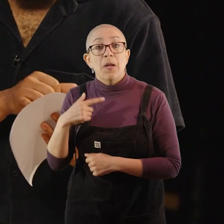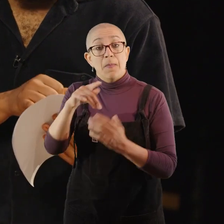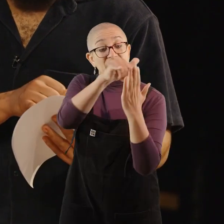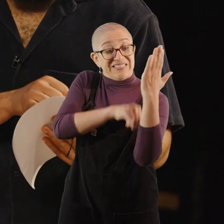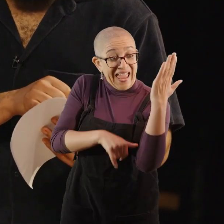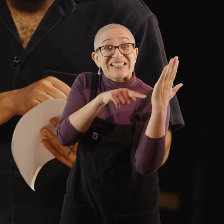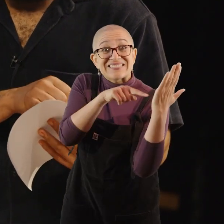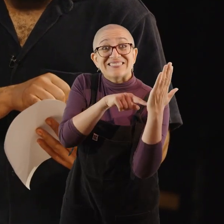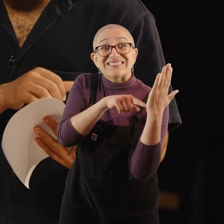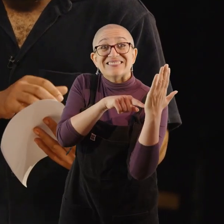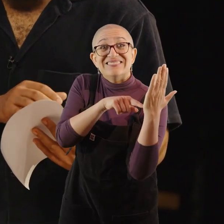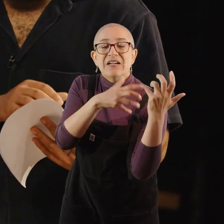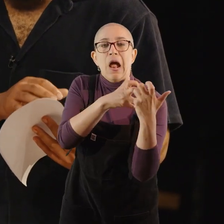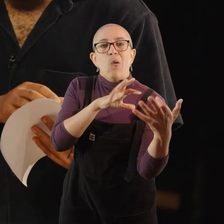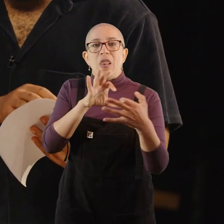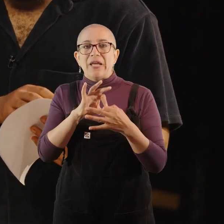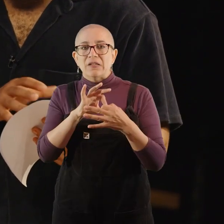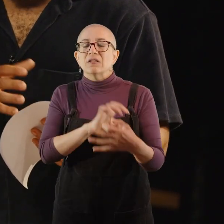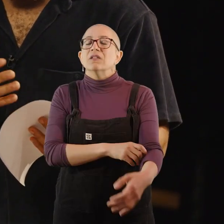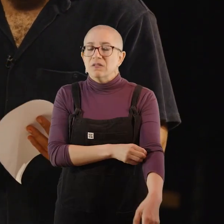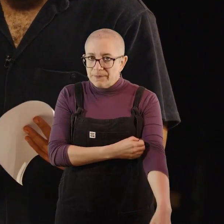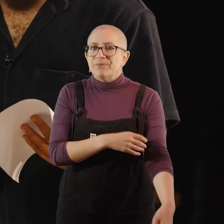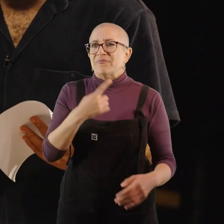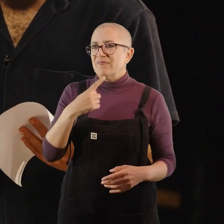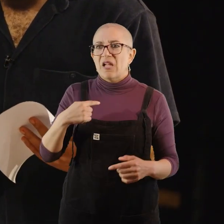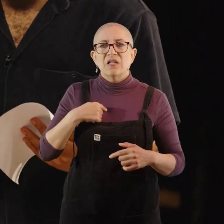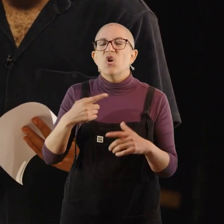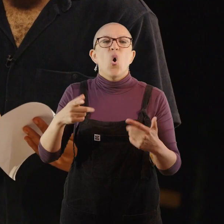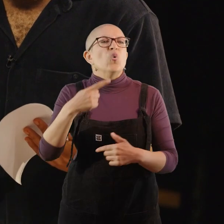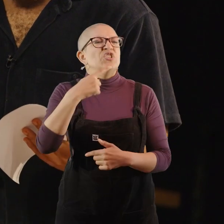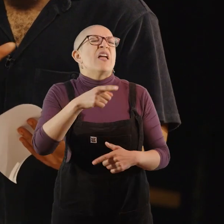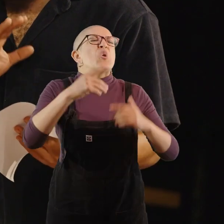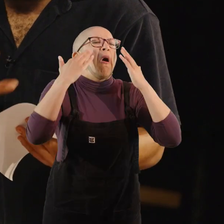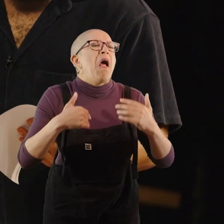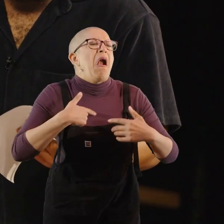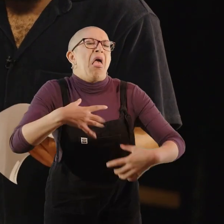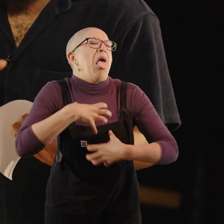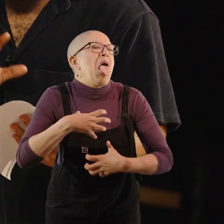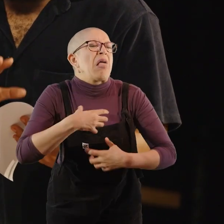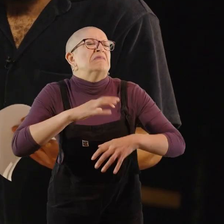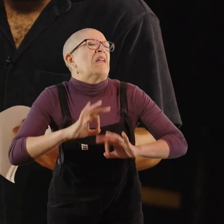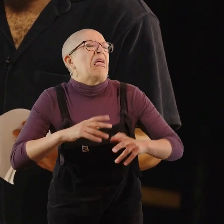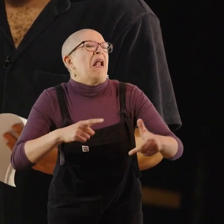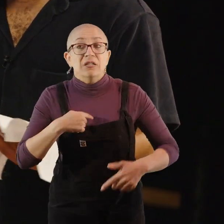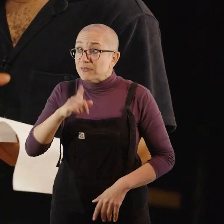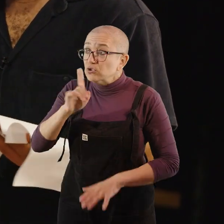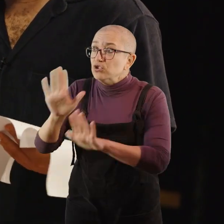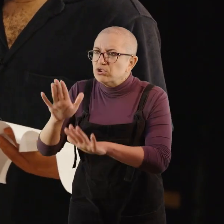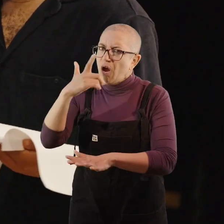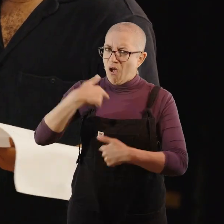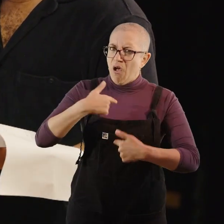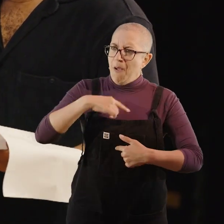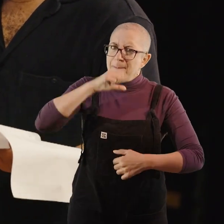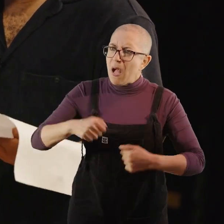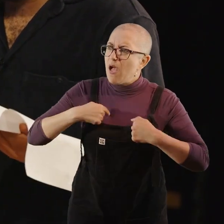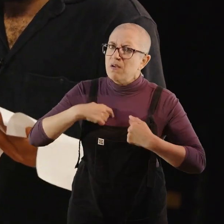this, after I dare not wait upon I would, like the poor cat in the adage, prithee peace. I dare do all that may become a man. He's still